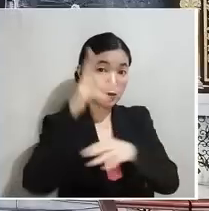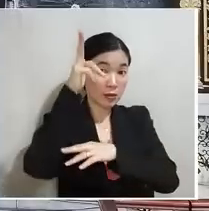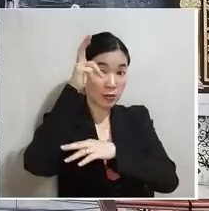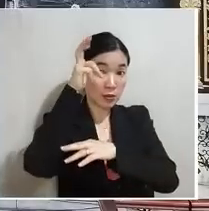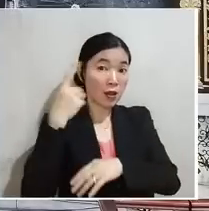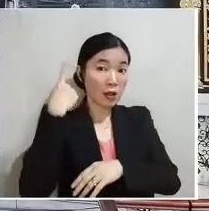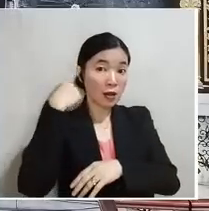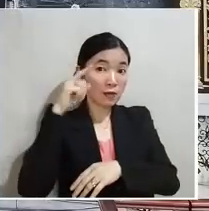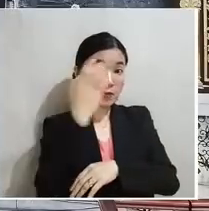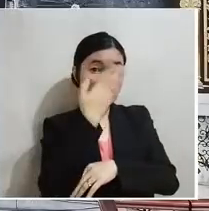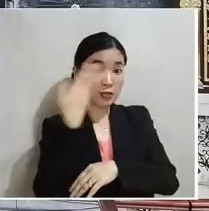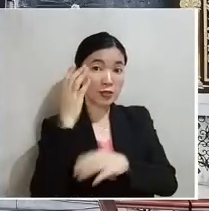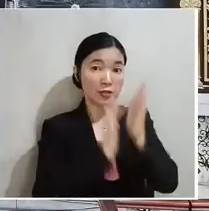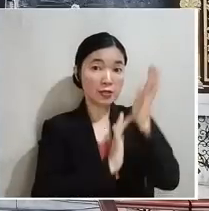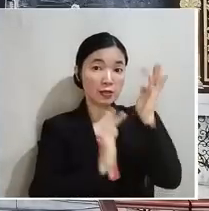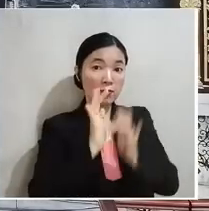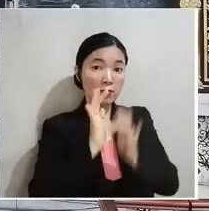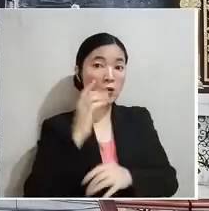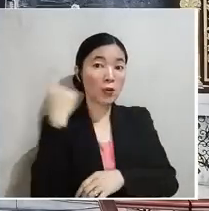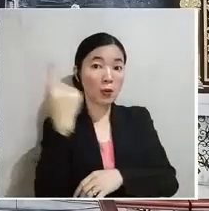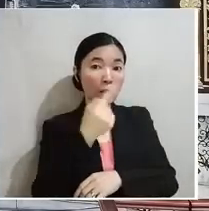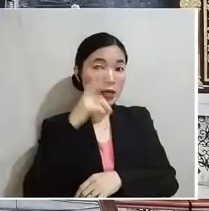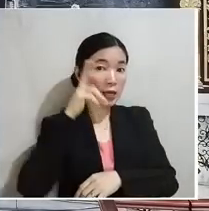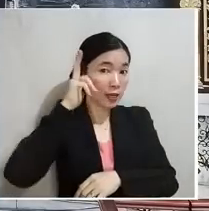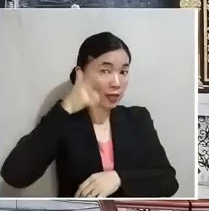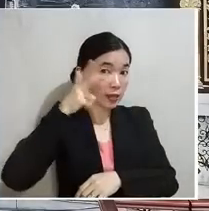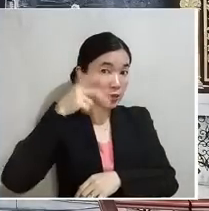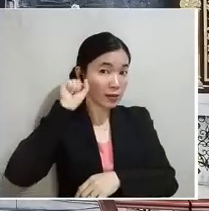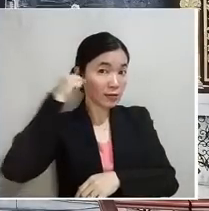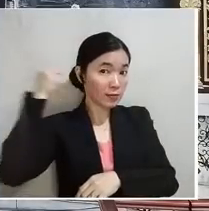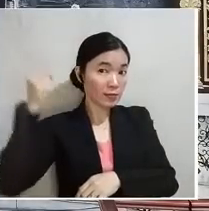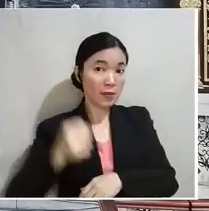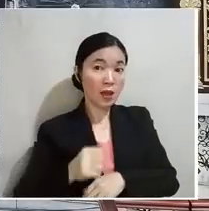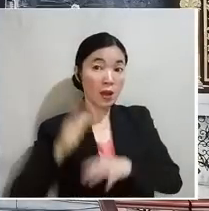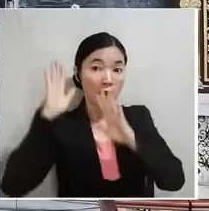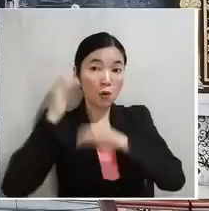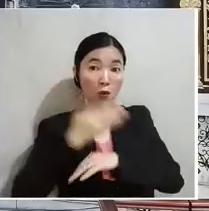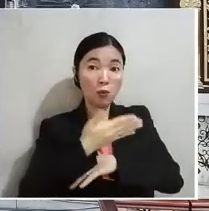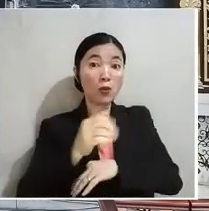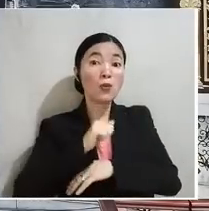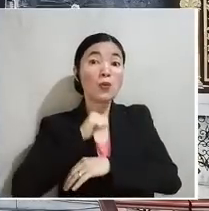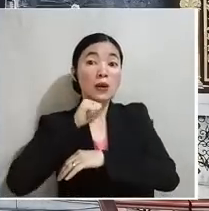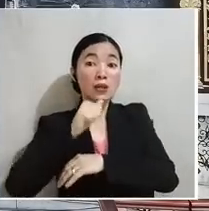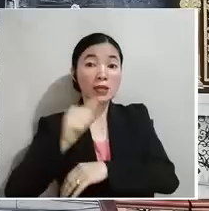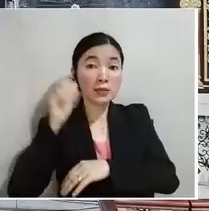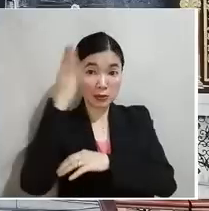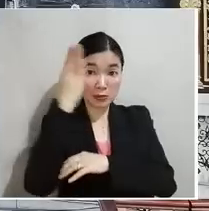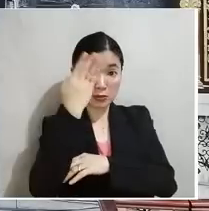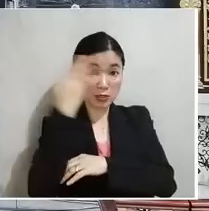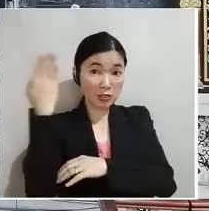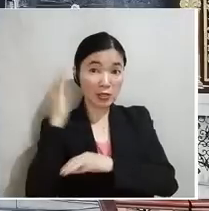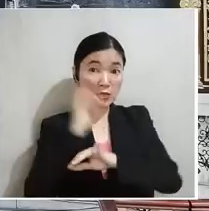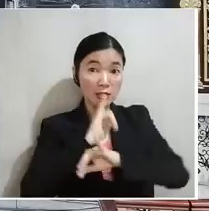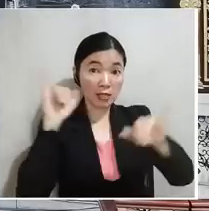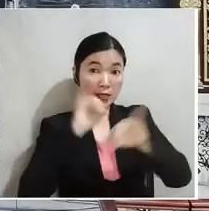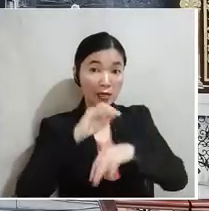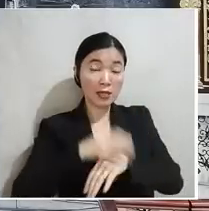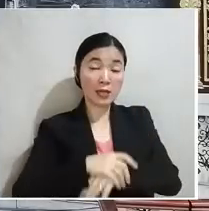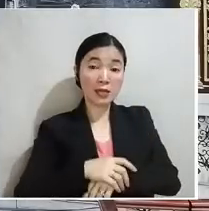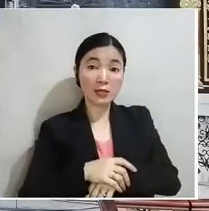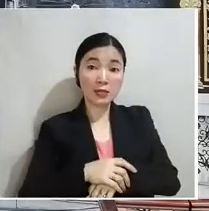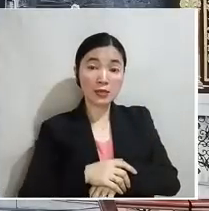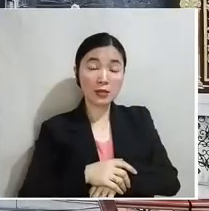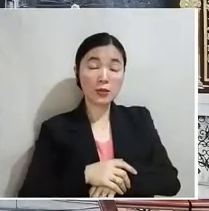silver. May we not turn traitor to our conscience, to our country, and to our